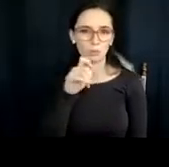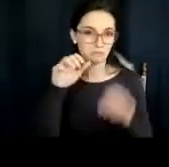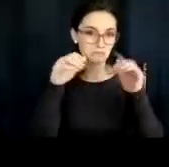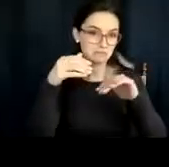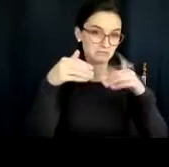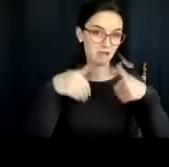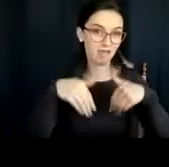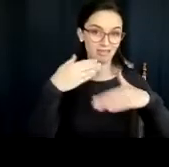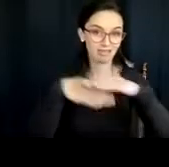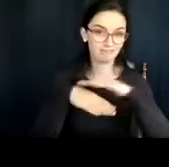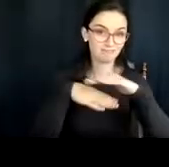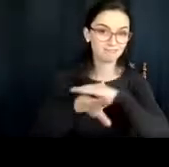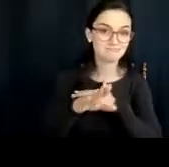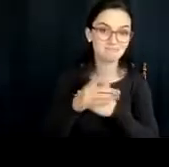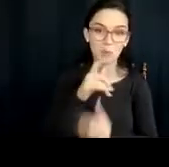People that have